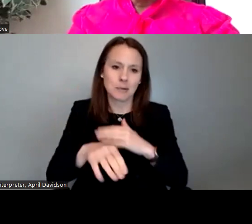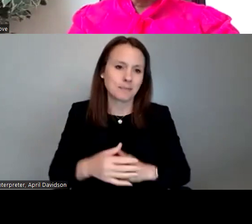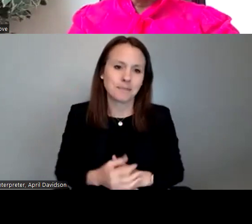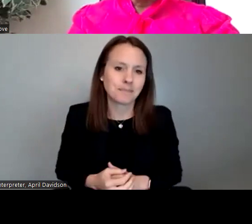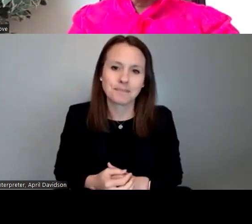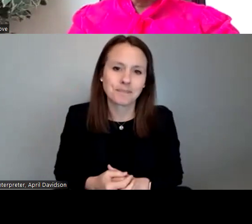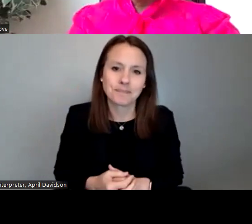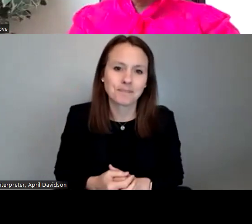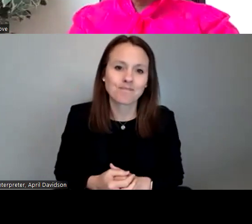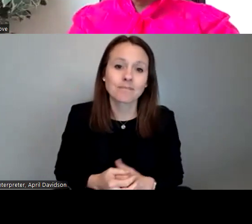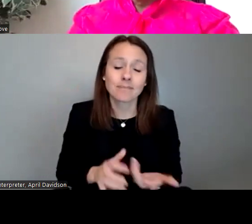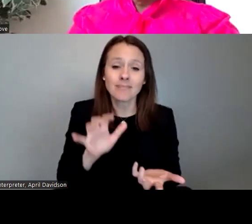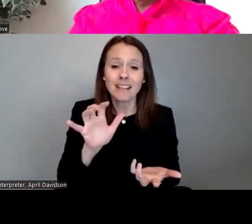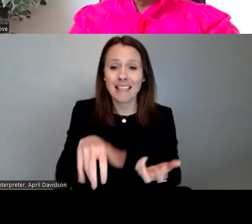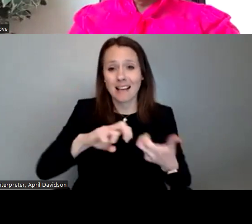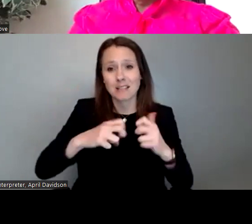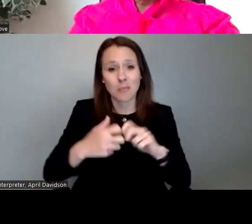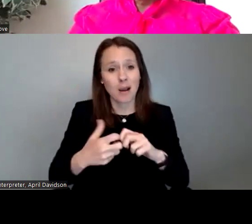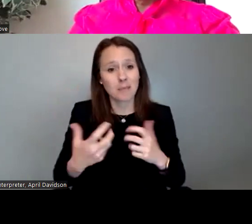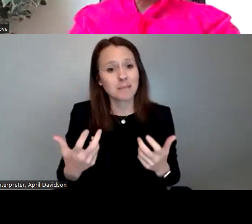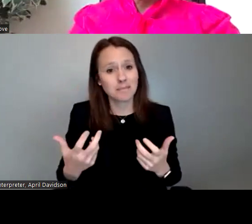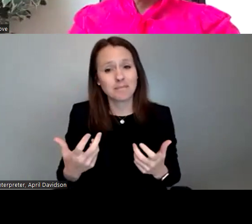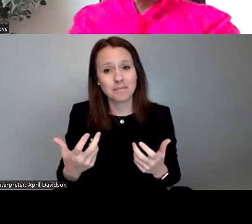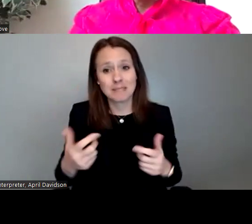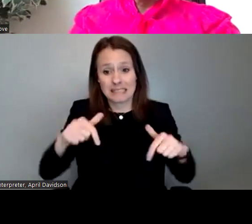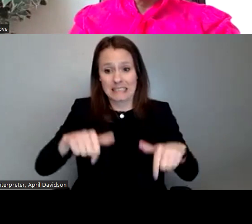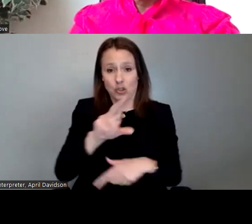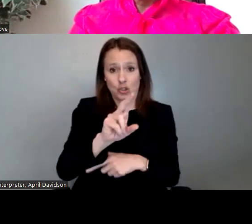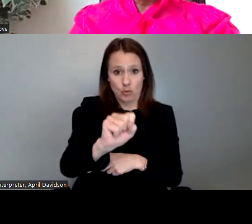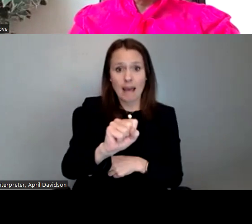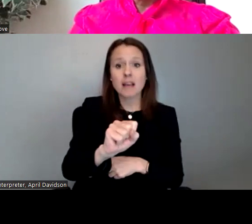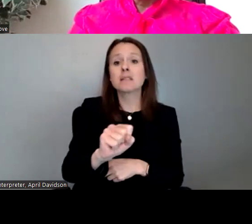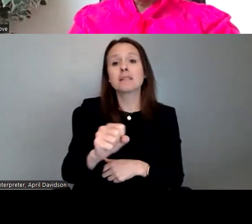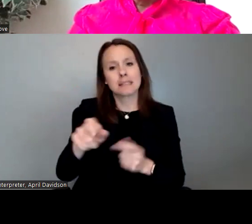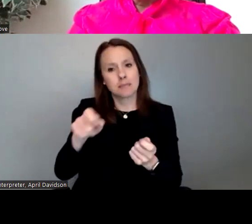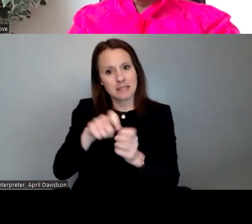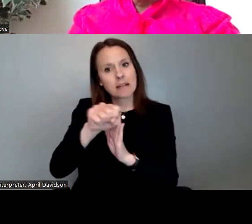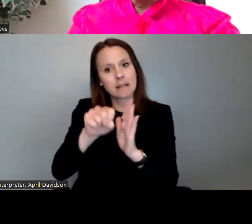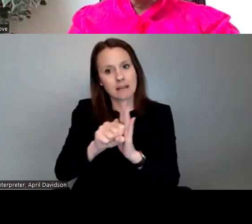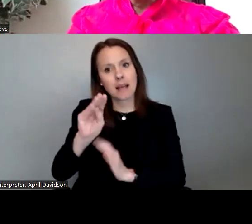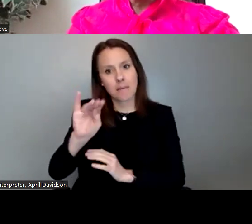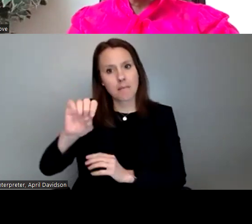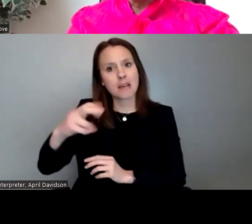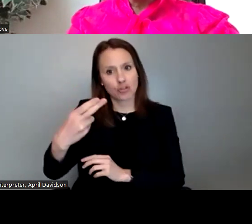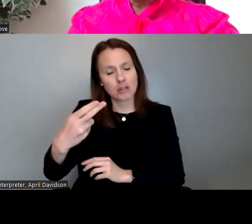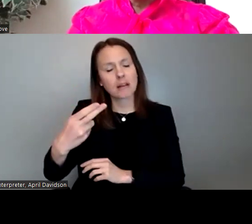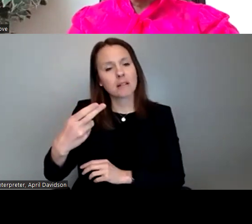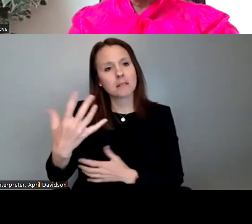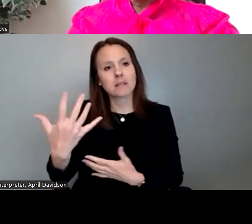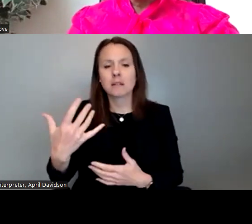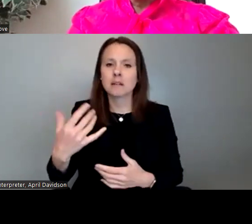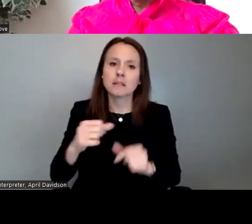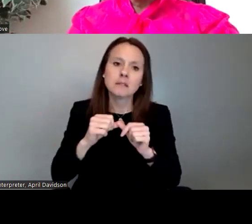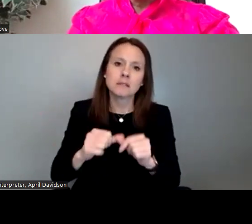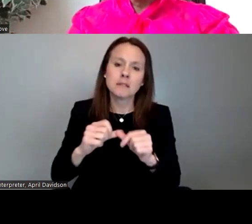so, and this is an issue in this country and in the state of Michigan that we're constantly advocating